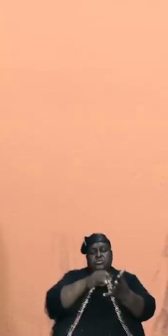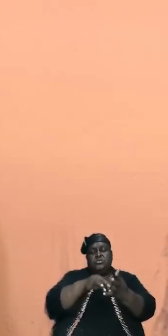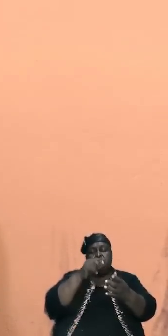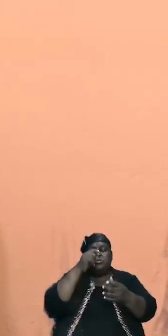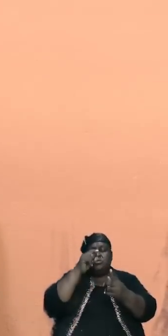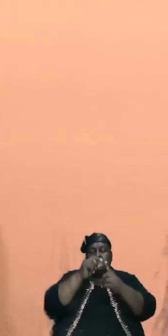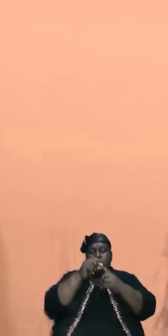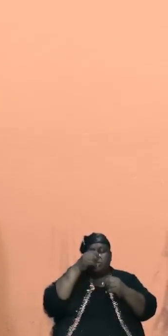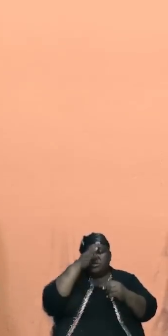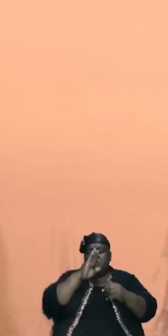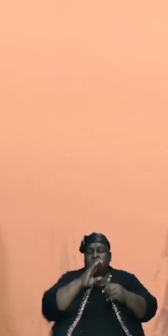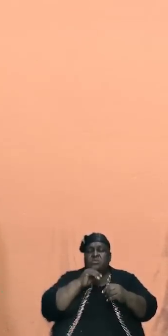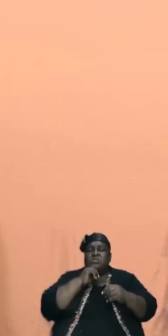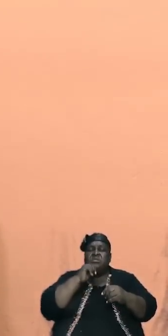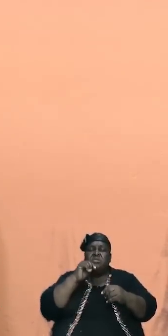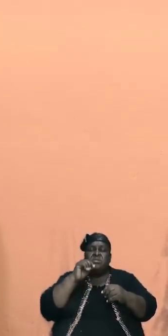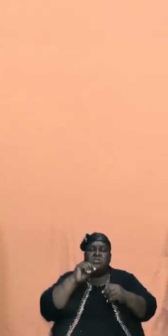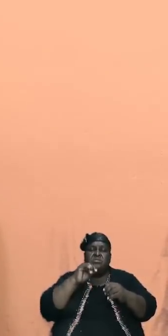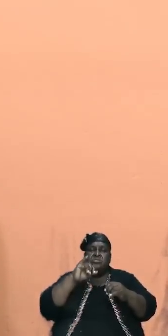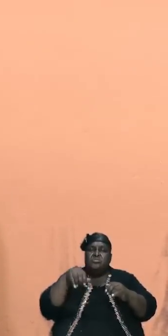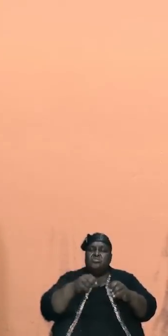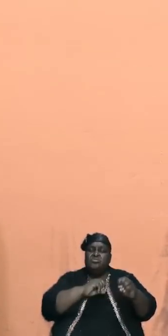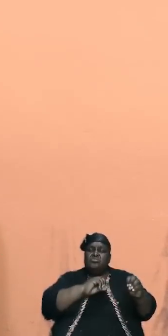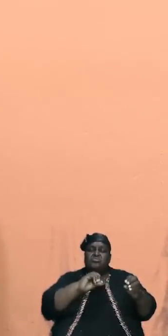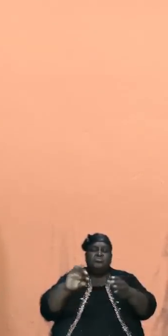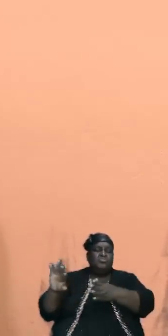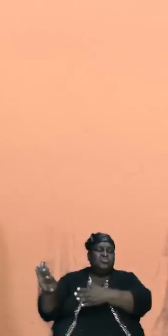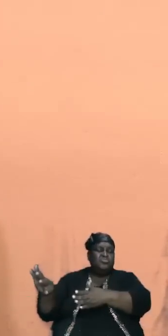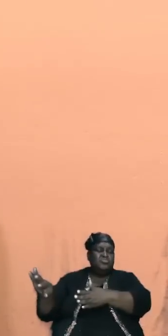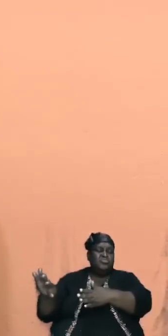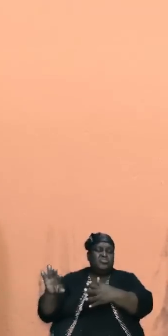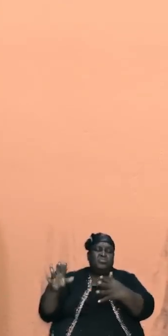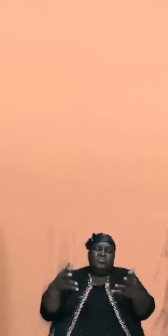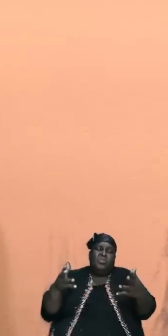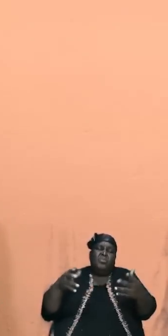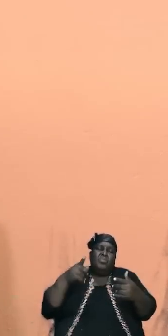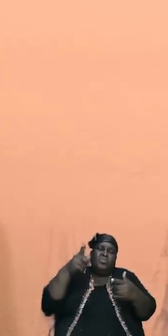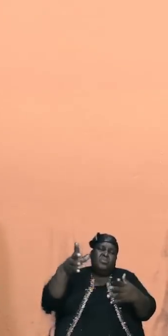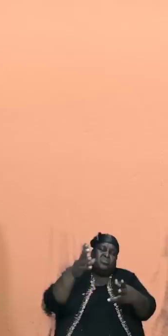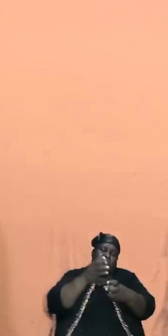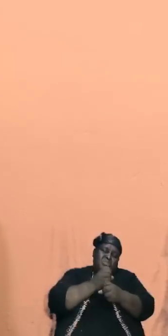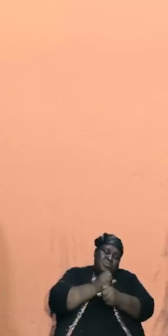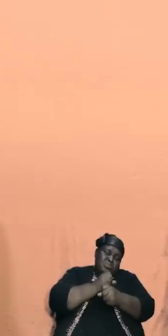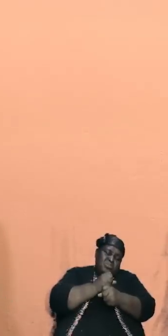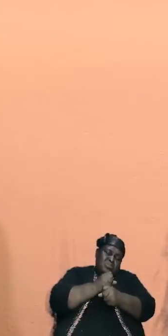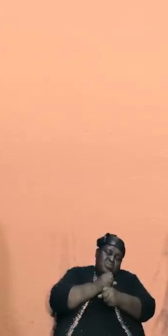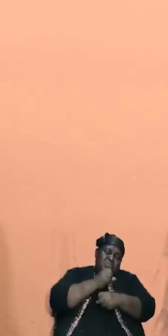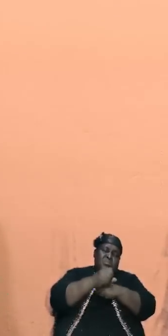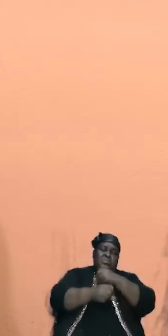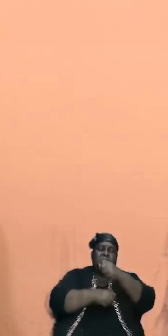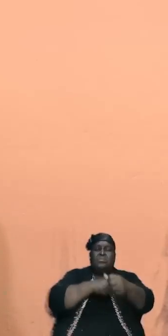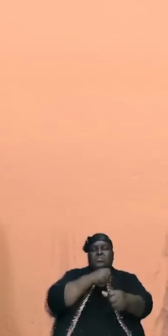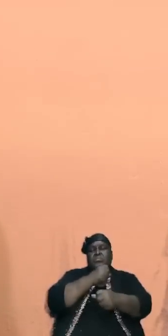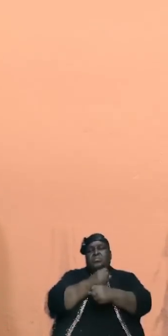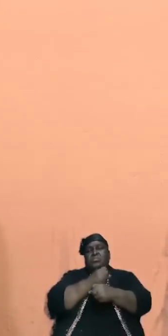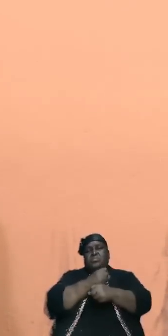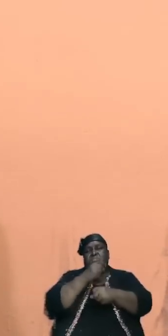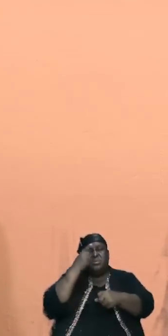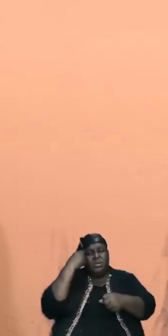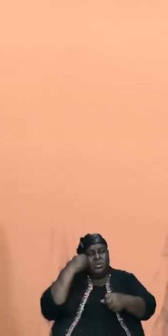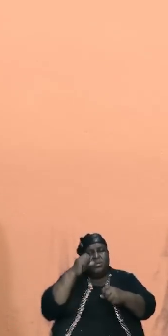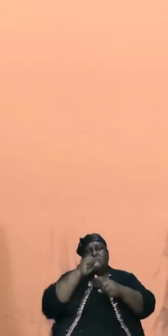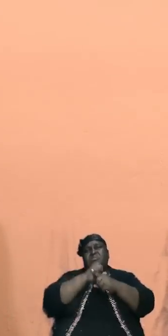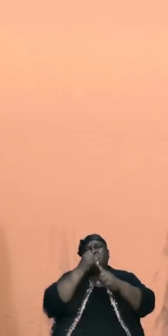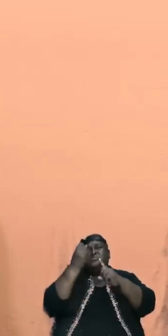throw what you have learned because you are somewhere else. Don't just throw what you have held on to for years because society